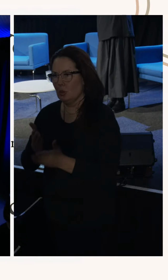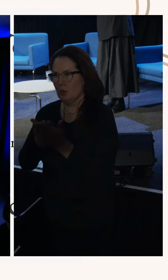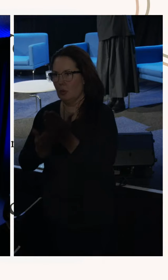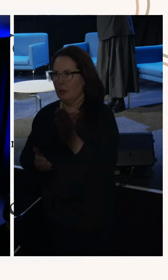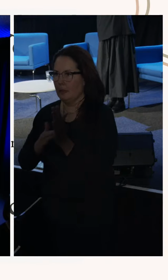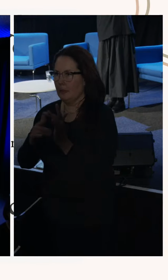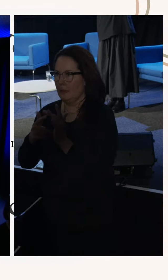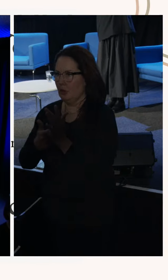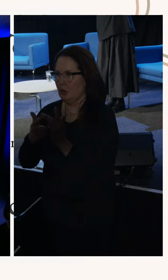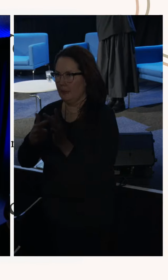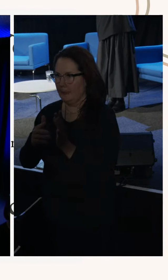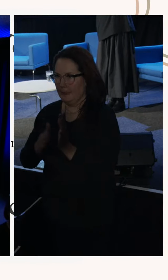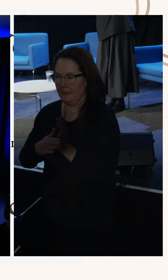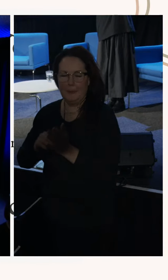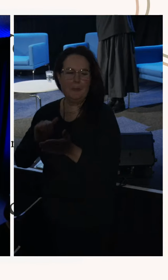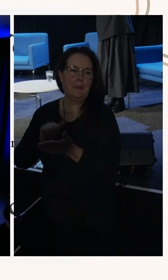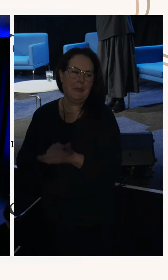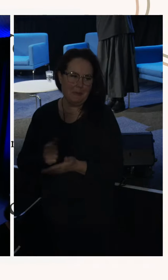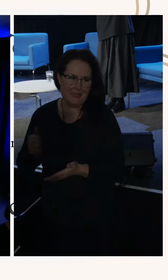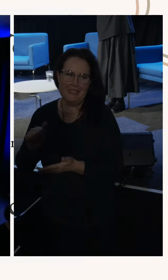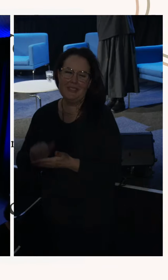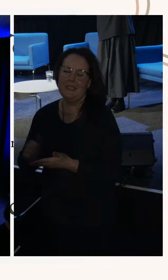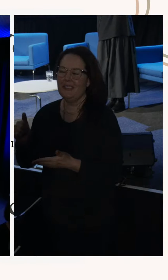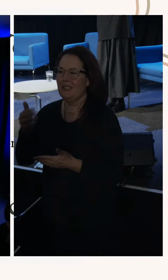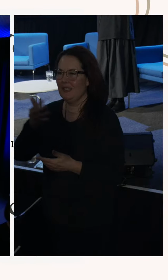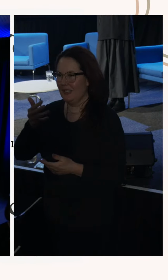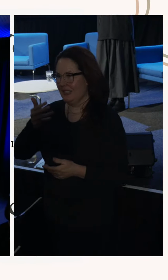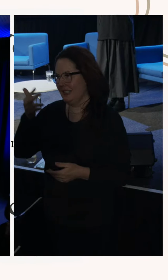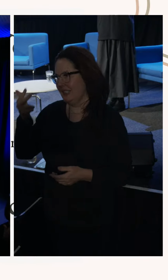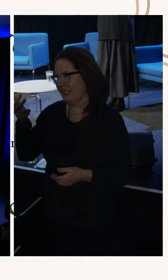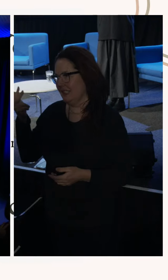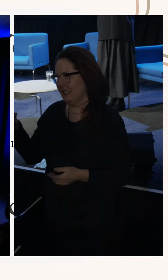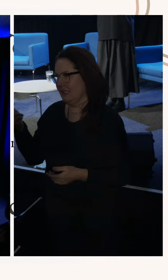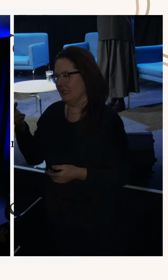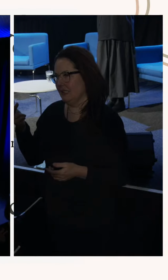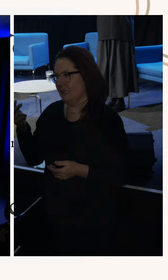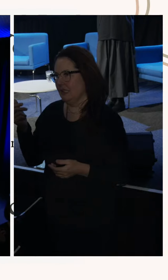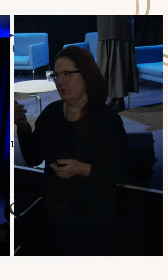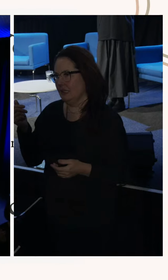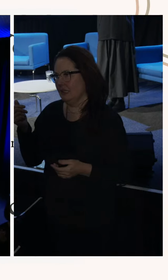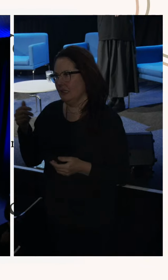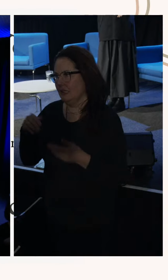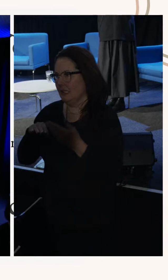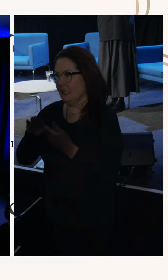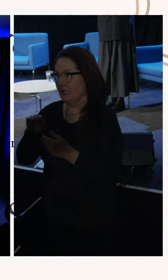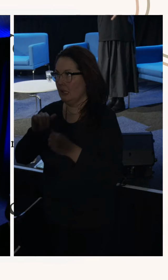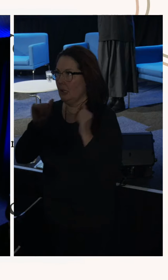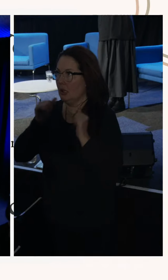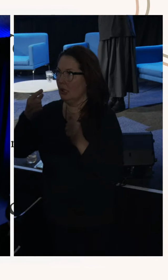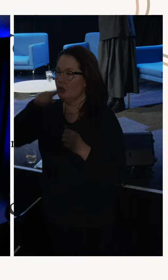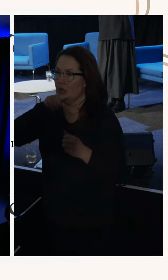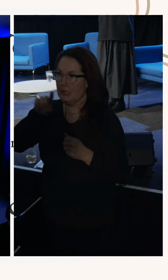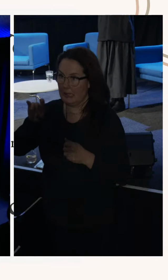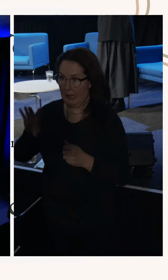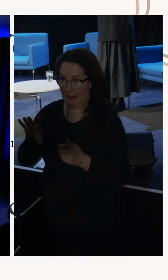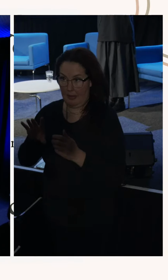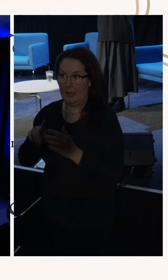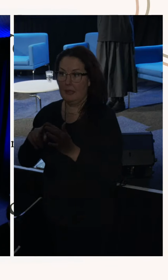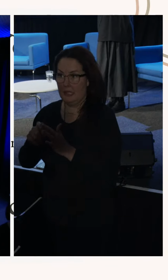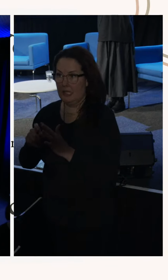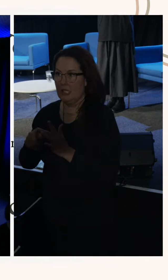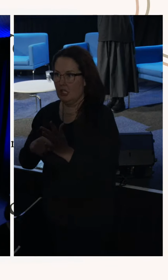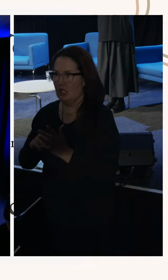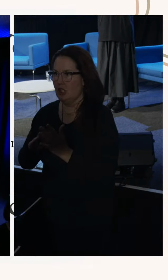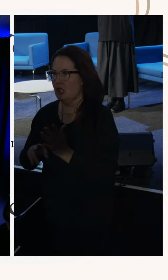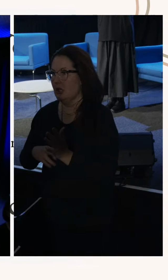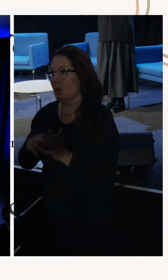Miriam, which was published in 1988 in our 110th edition, which is actually at the back there